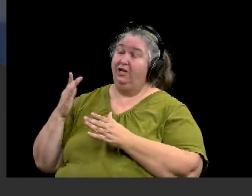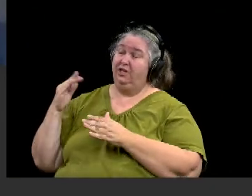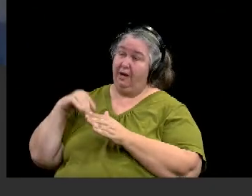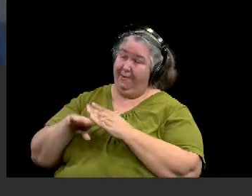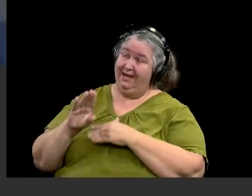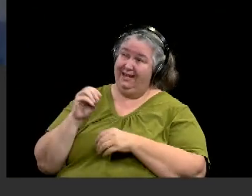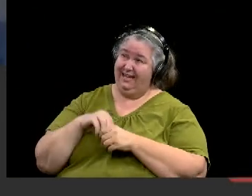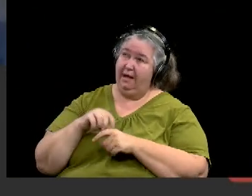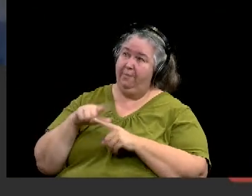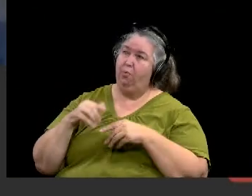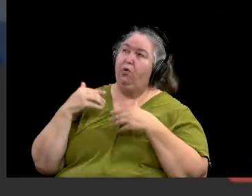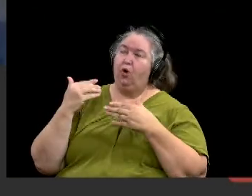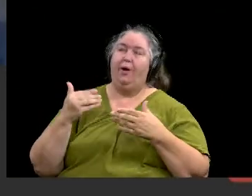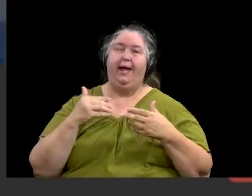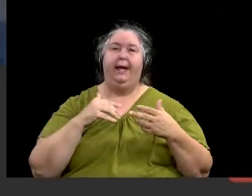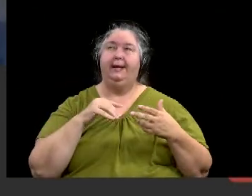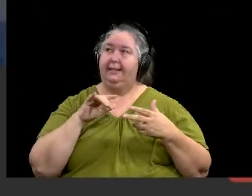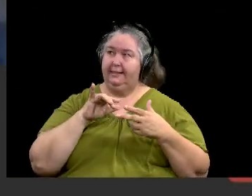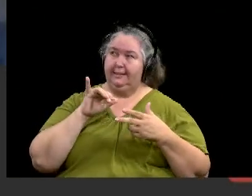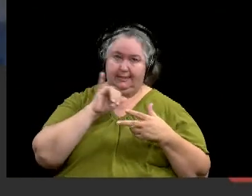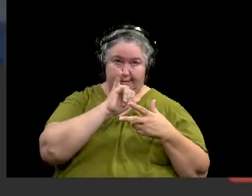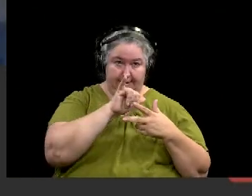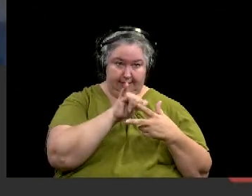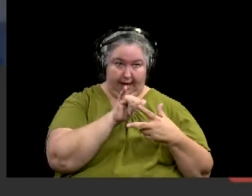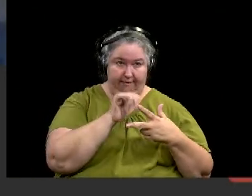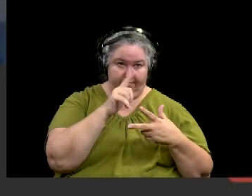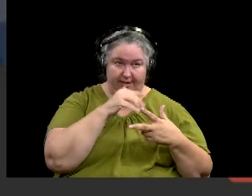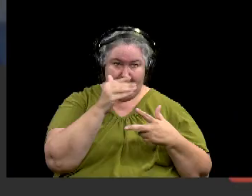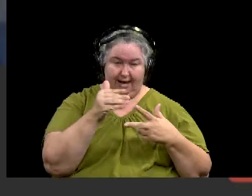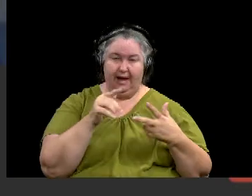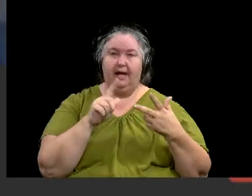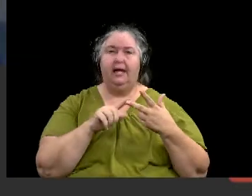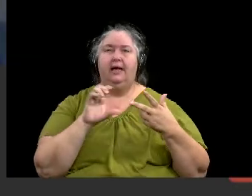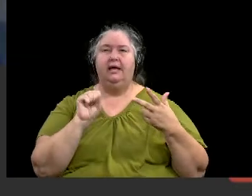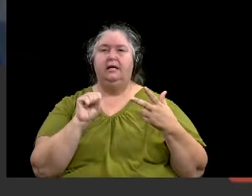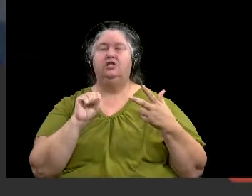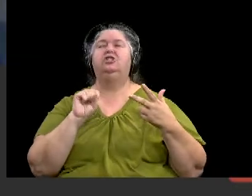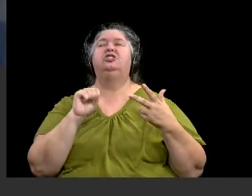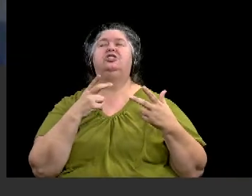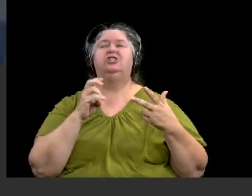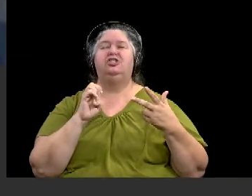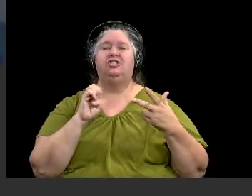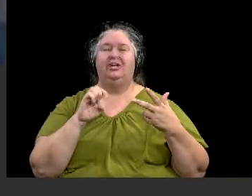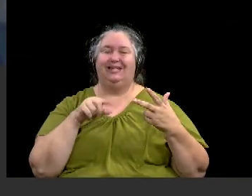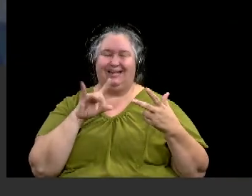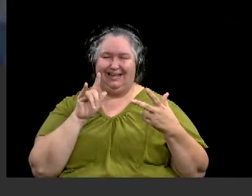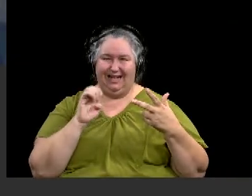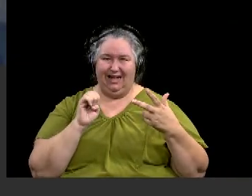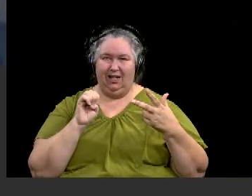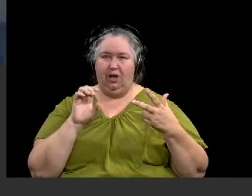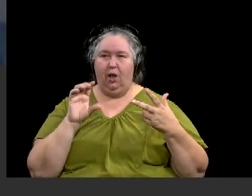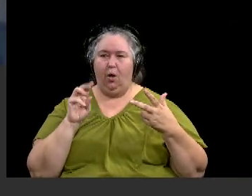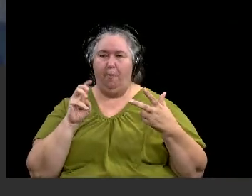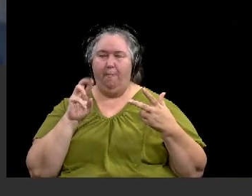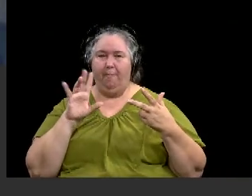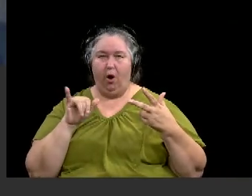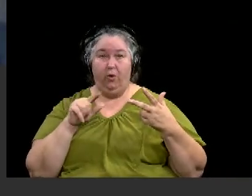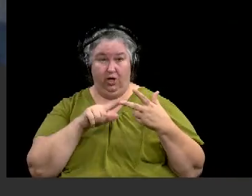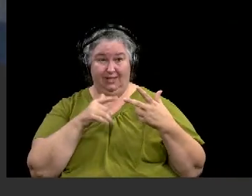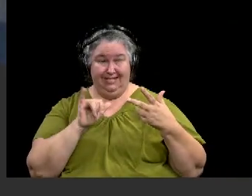next one. Shaquille Amari from Fox 44. Shaquille, are you on the line? Yes, I am. Okay. So Fort Hood got